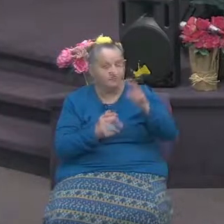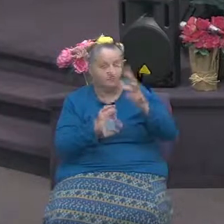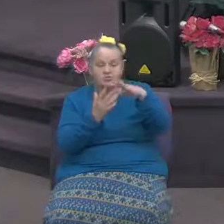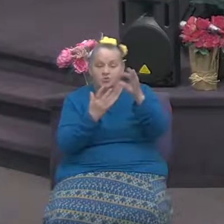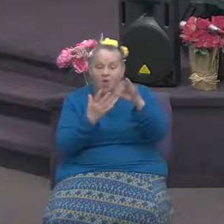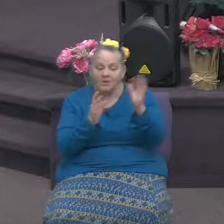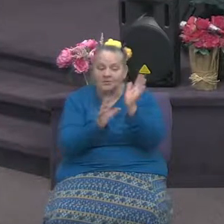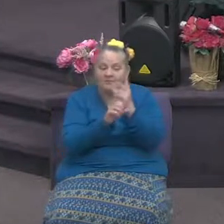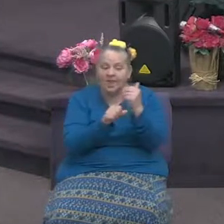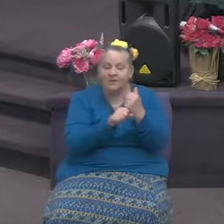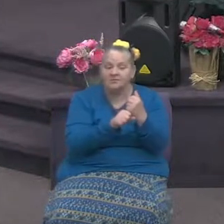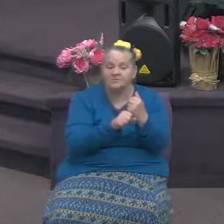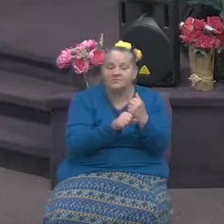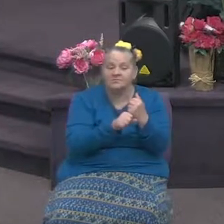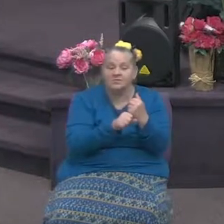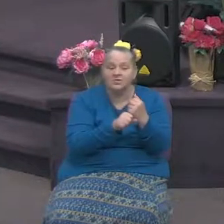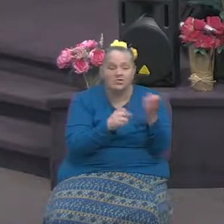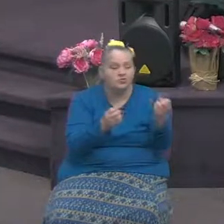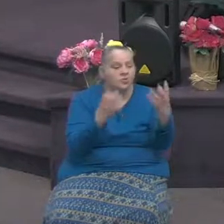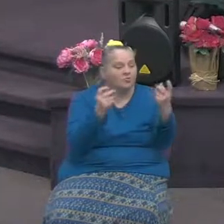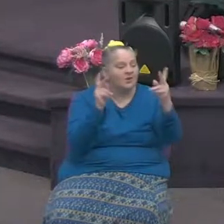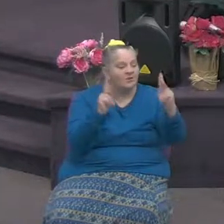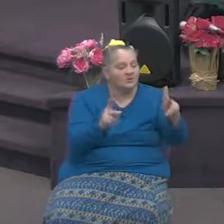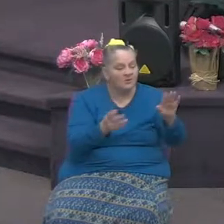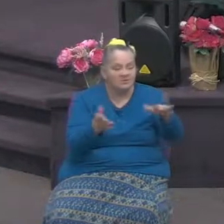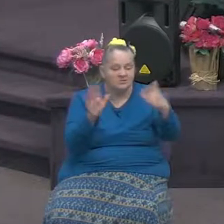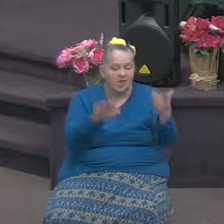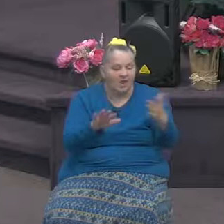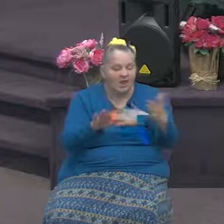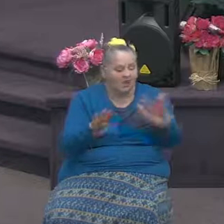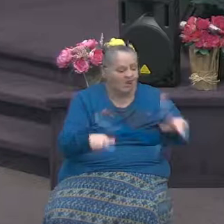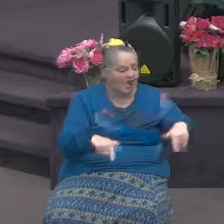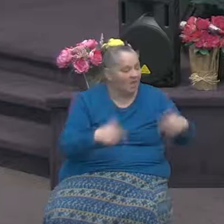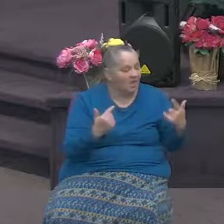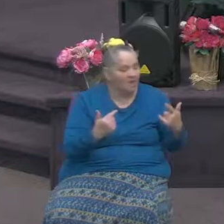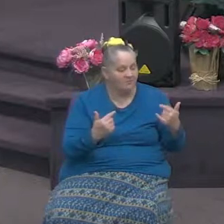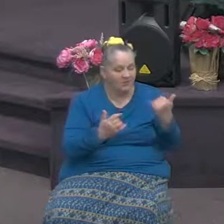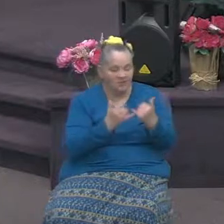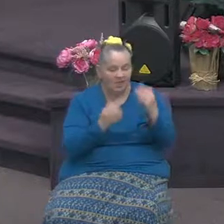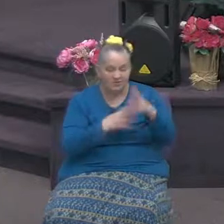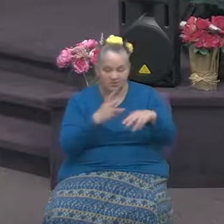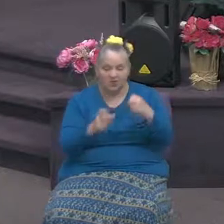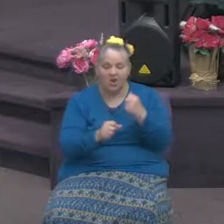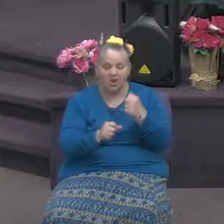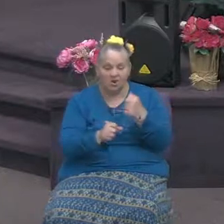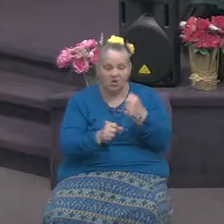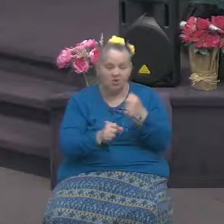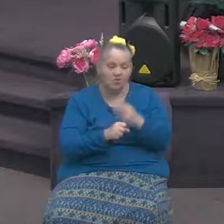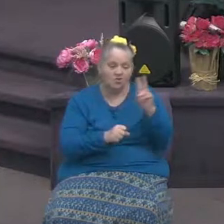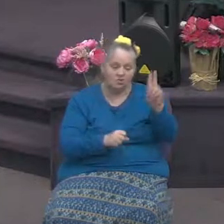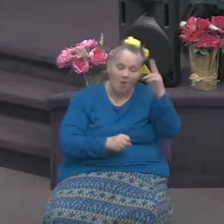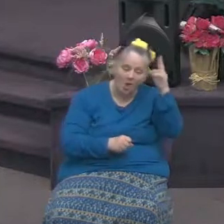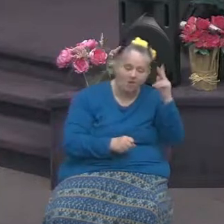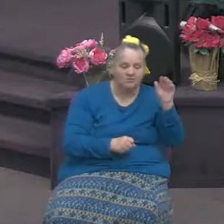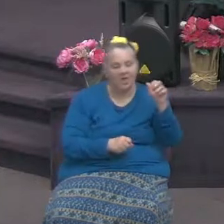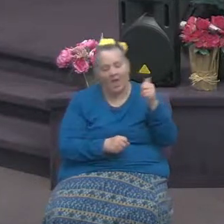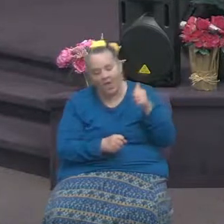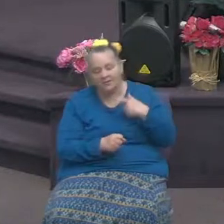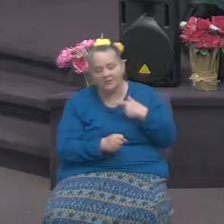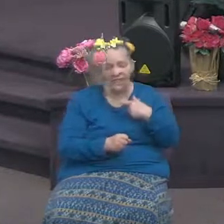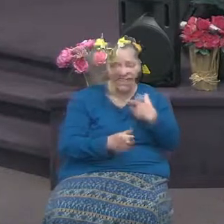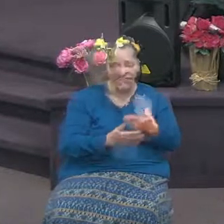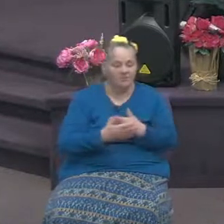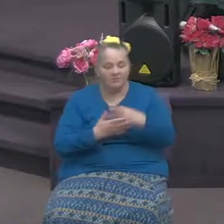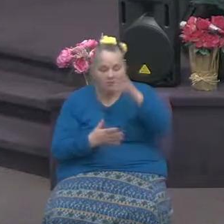make. Too many people died in my life in the last year. Two uncles, an aunt, almost